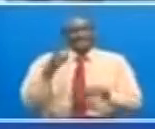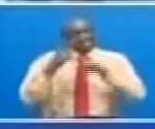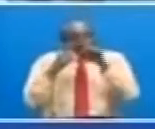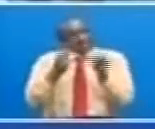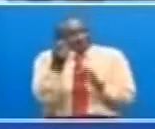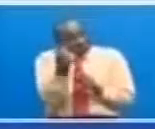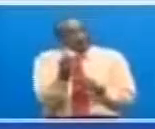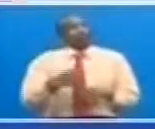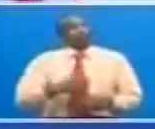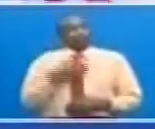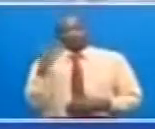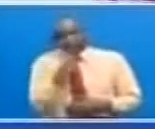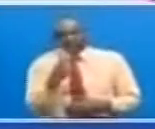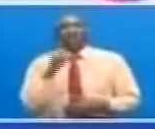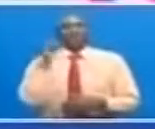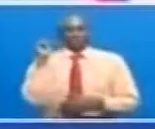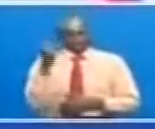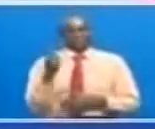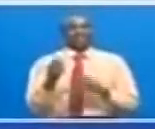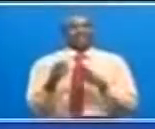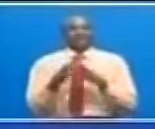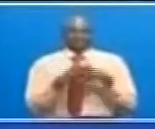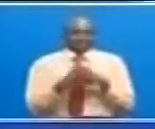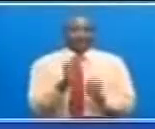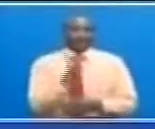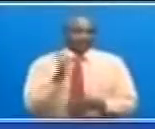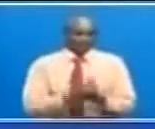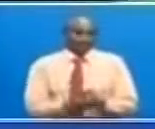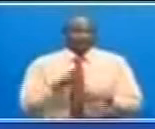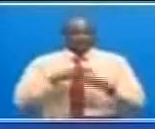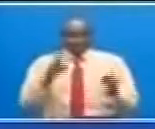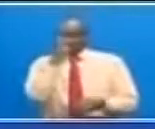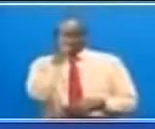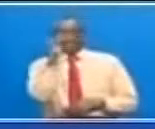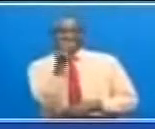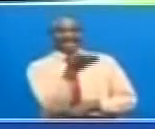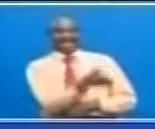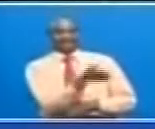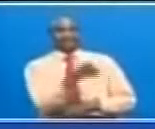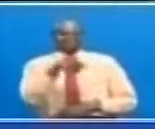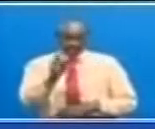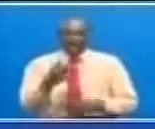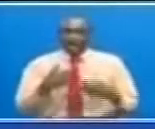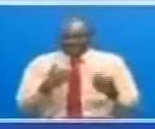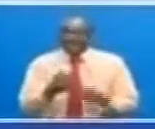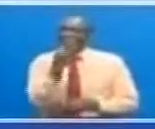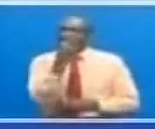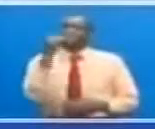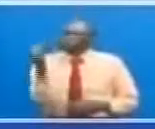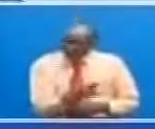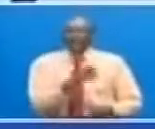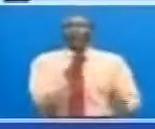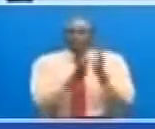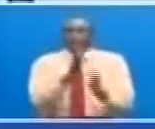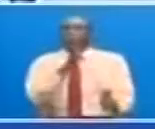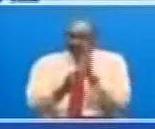experience of the visit by U.S. President Barack Obama. But for the National Police Service, it took more than 3 months to prepare